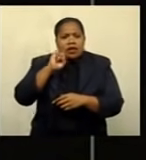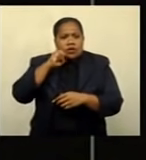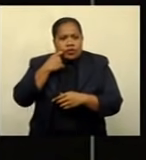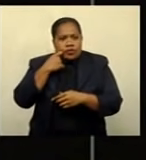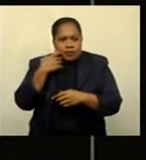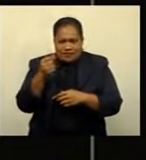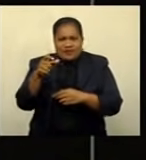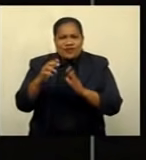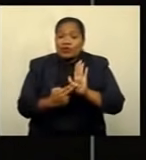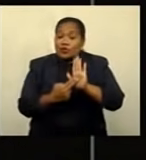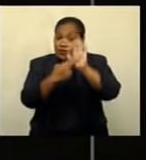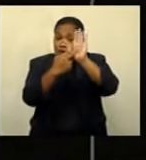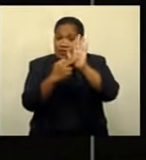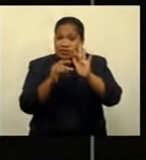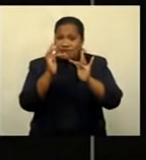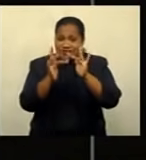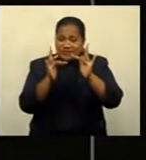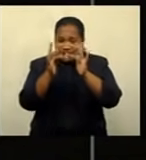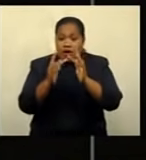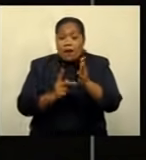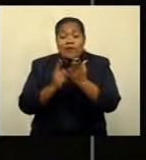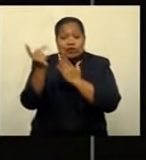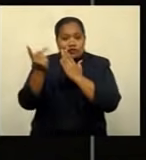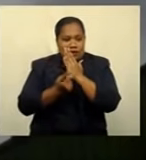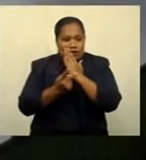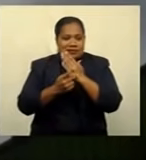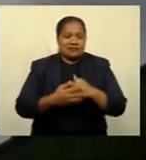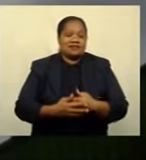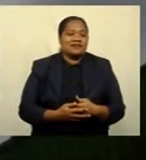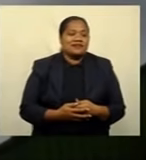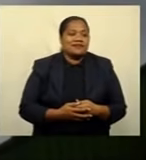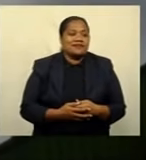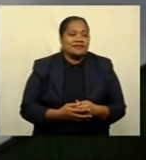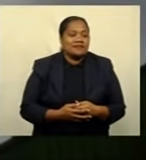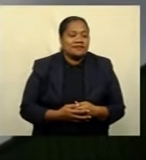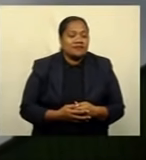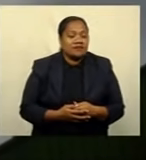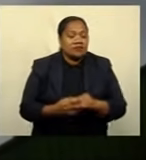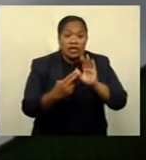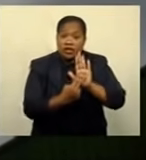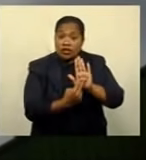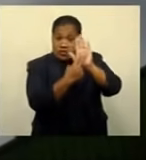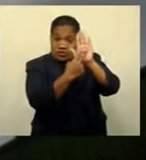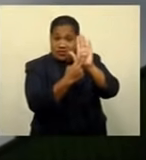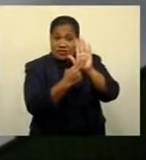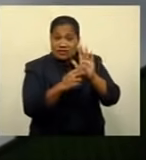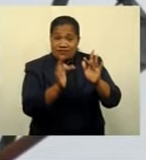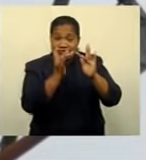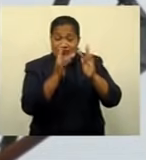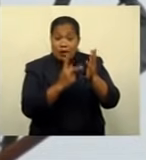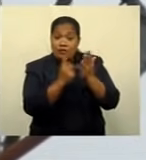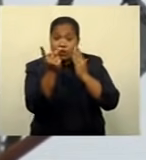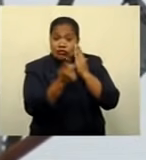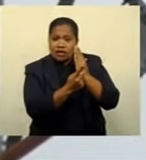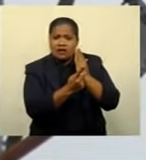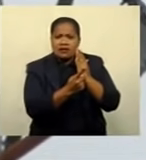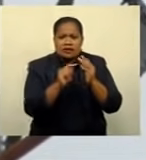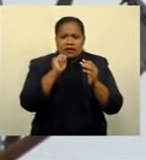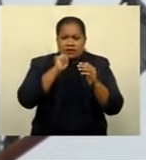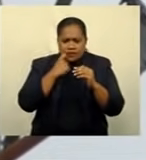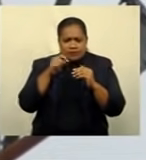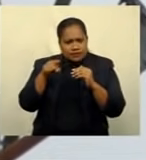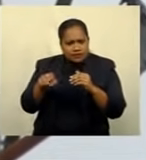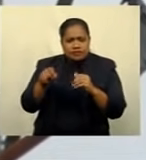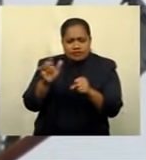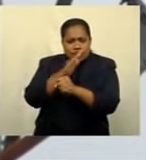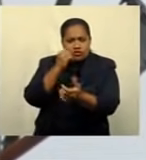Northern Connectivity Project. Eleanor Turangaiviu has more. The Northern Connectivity Project is aimed at making sure that